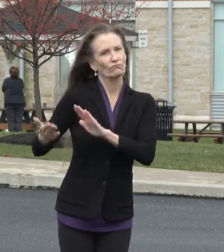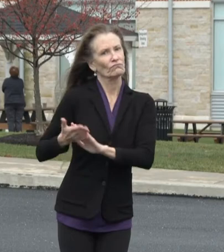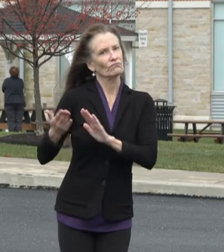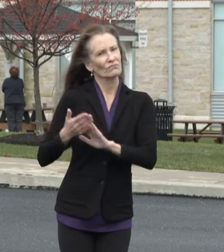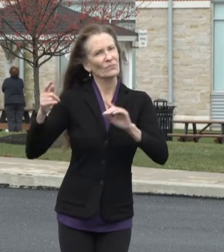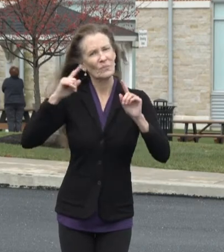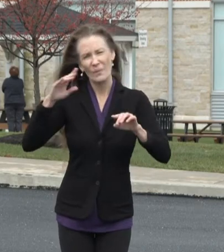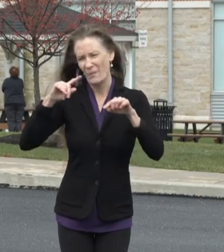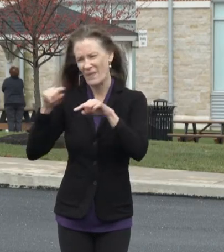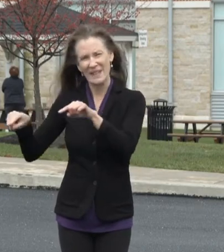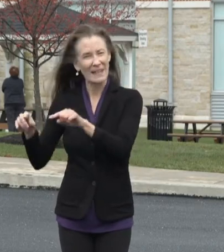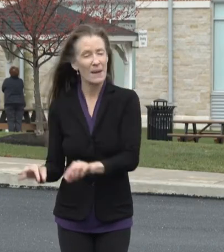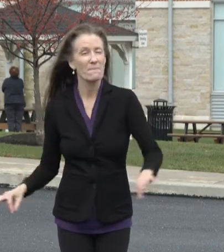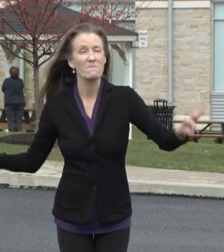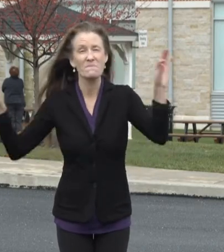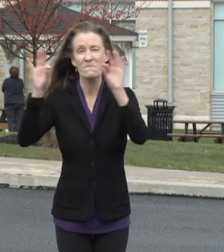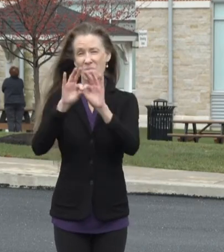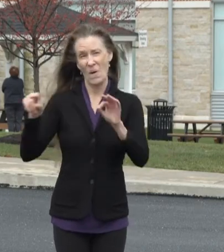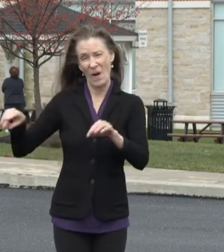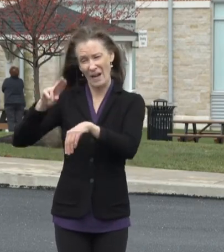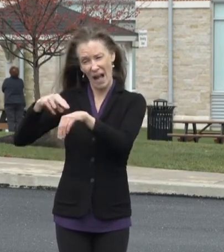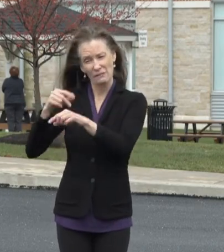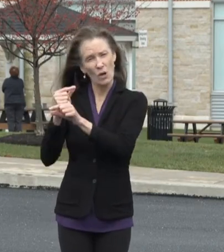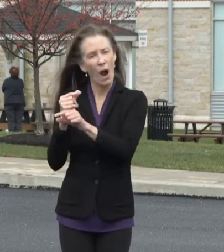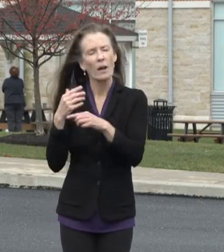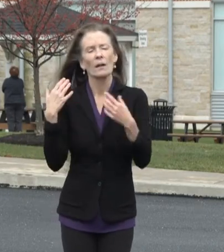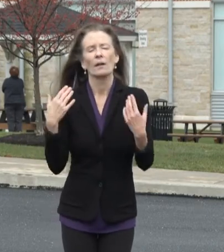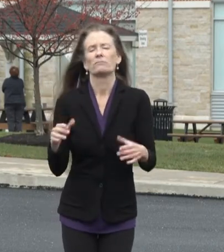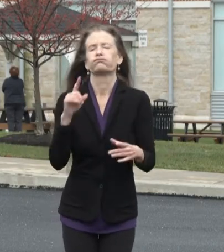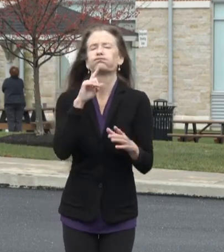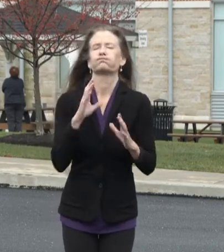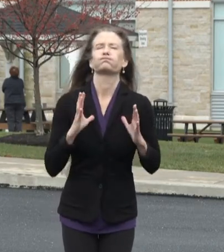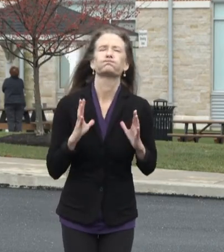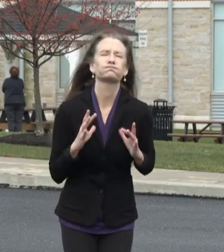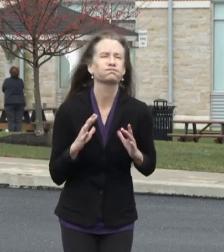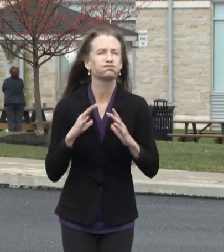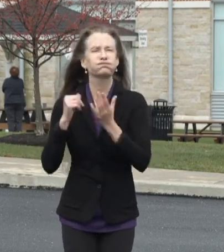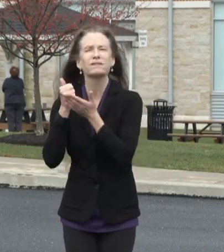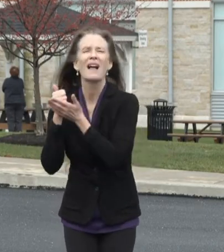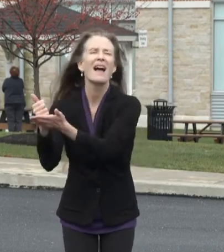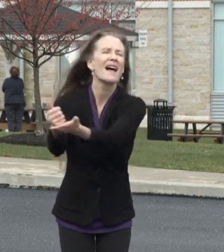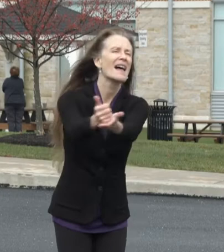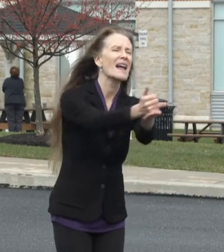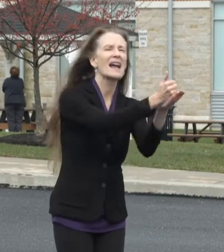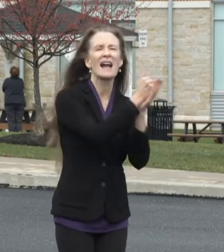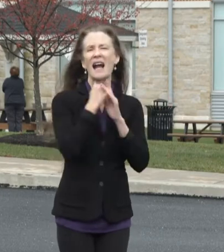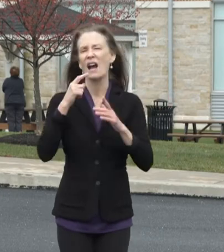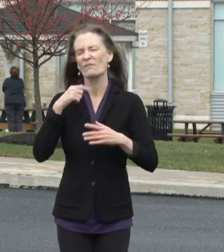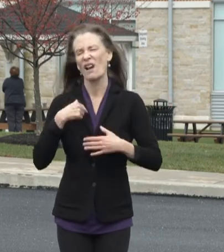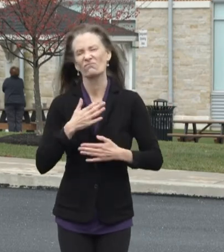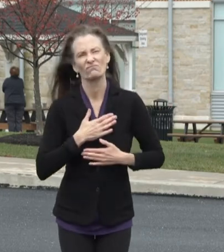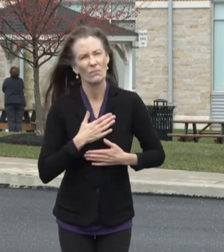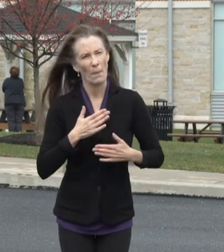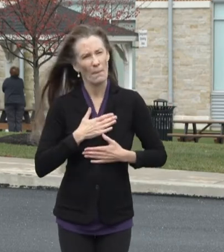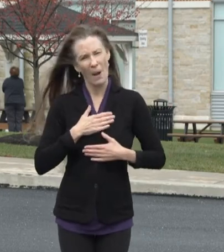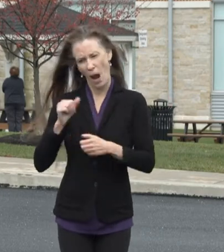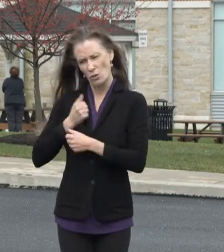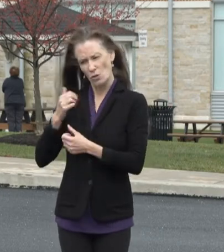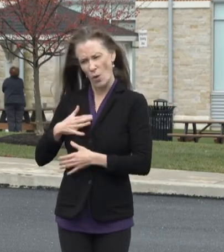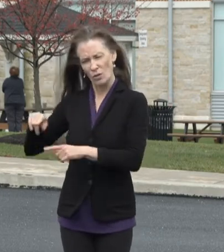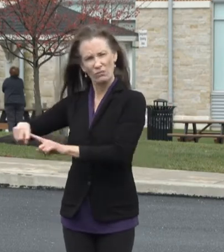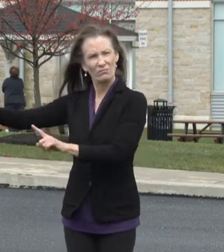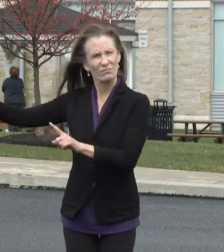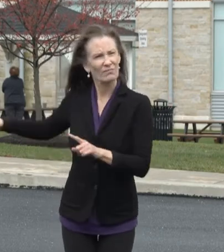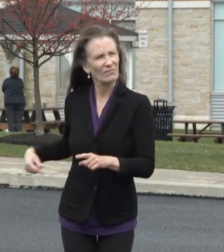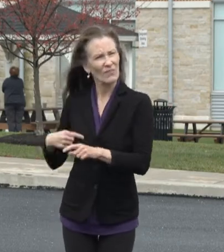area. They have been appreciated and thanked at every level that they've been there. And I can't tell you enough about